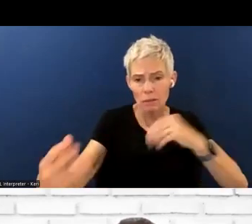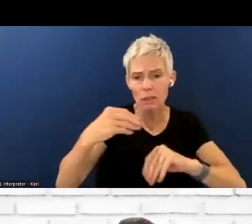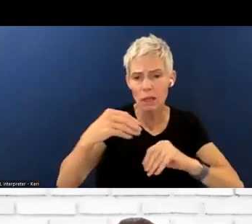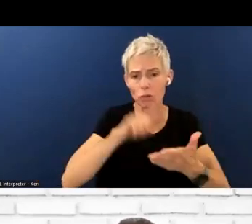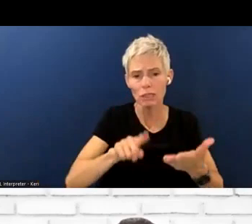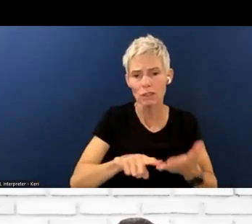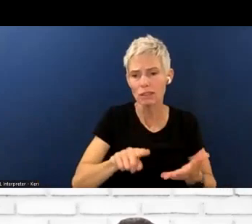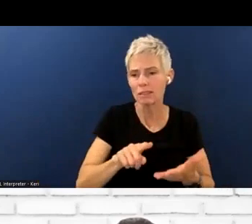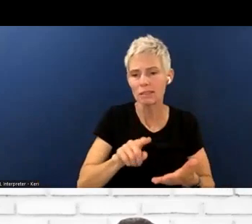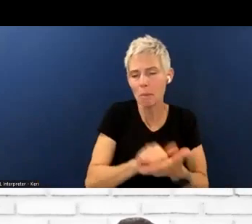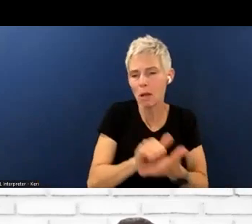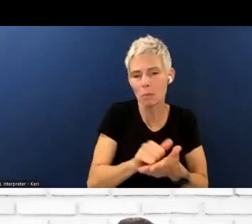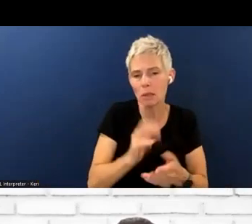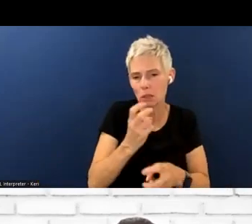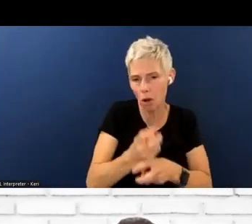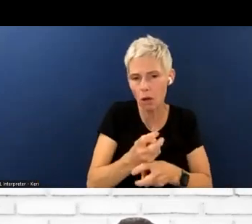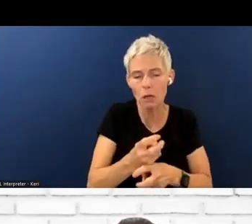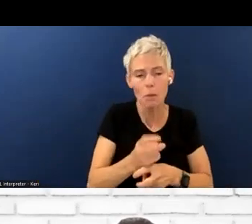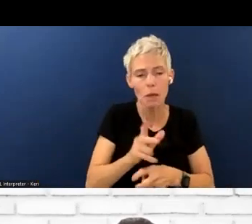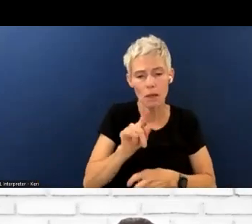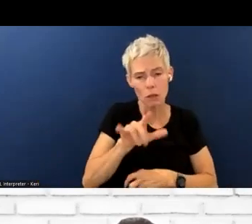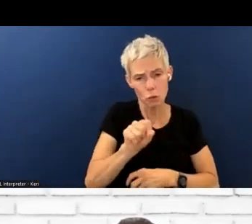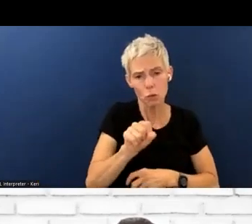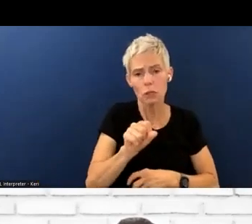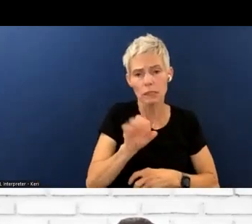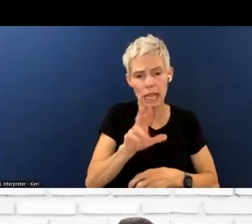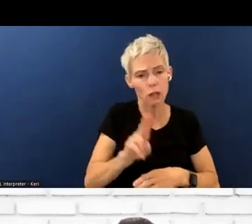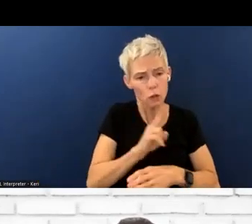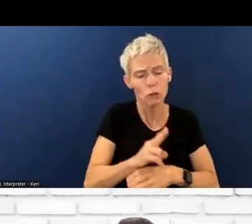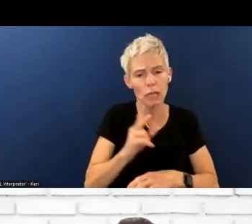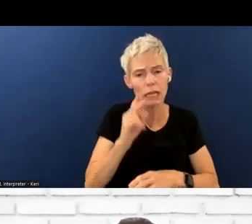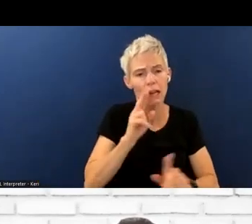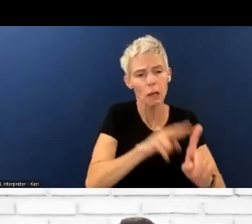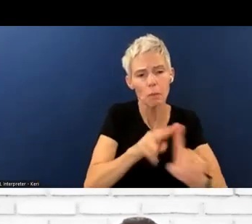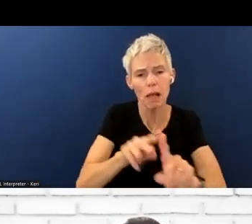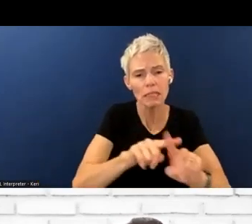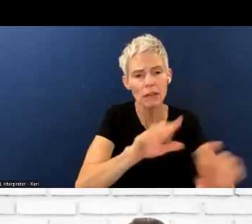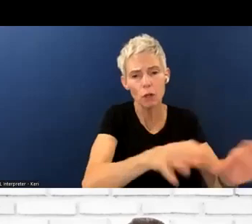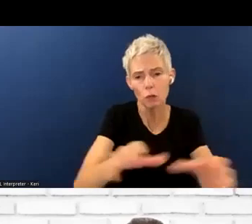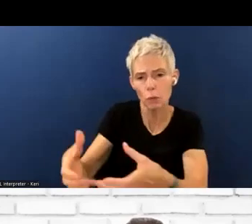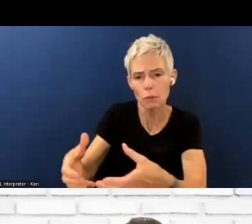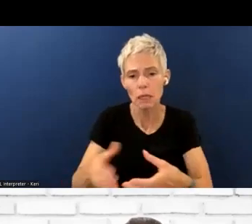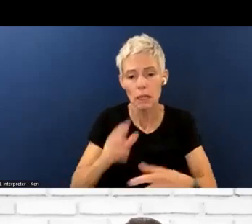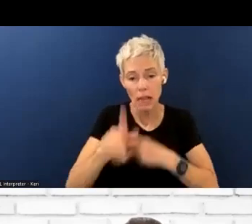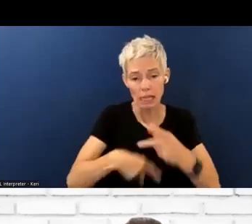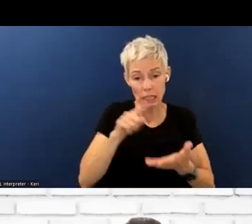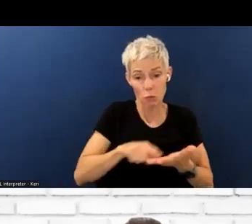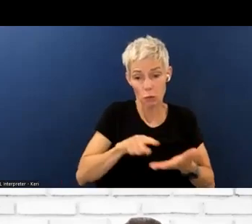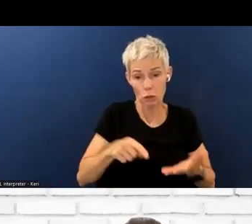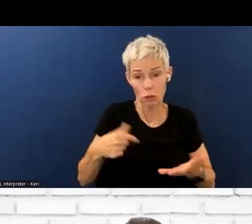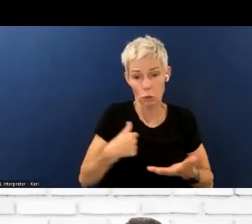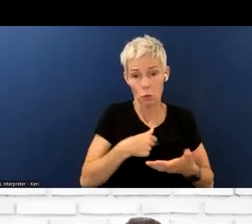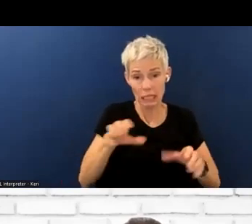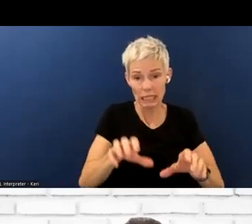anybody who wants to replicate it among different groups could. But we also recognize that the type of research we did may not be the